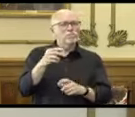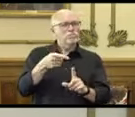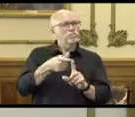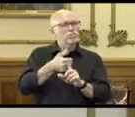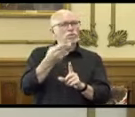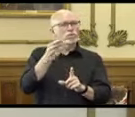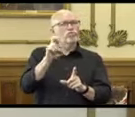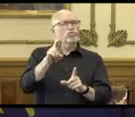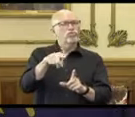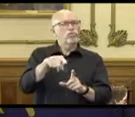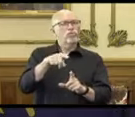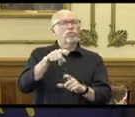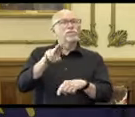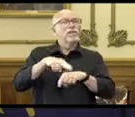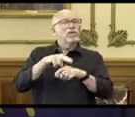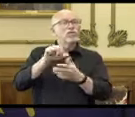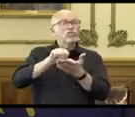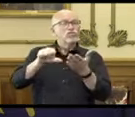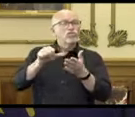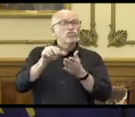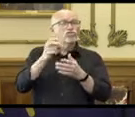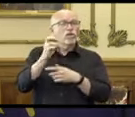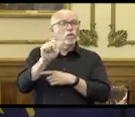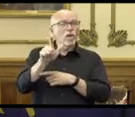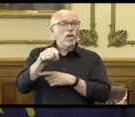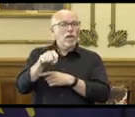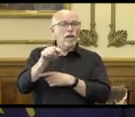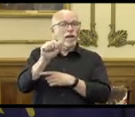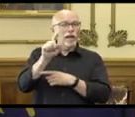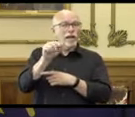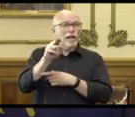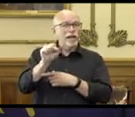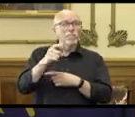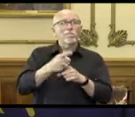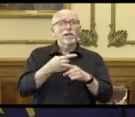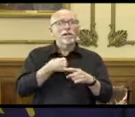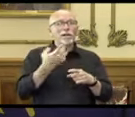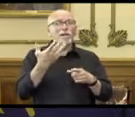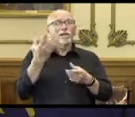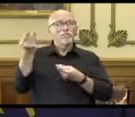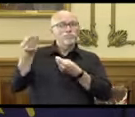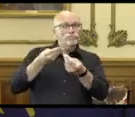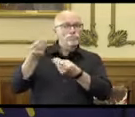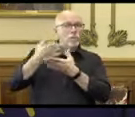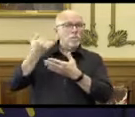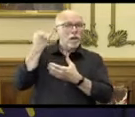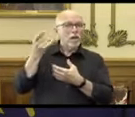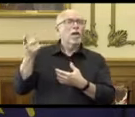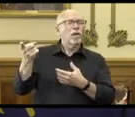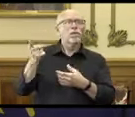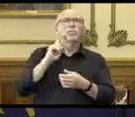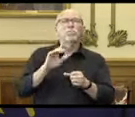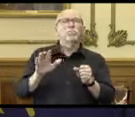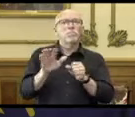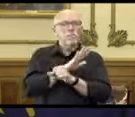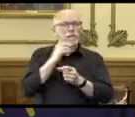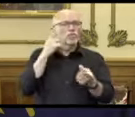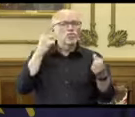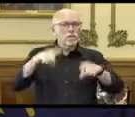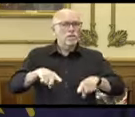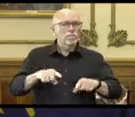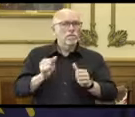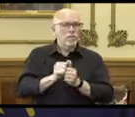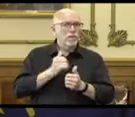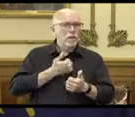the nation's Surgeon General, Jerome Adams, and passed by some thoughts. He was in complete agreement with